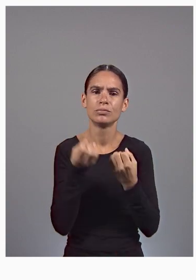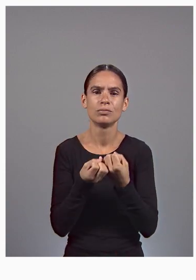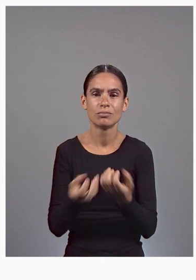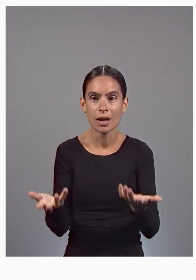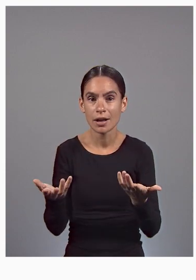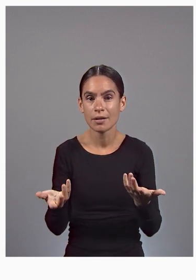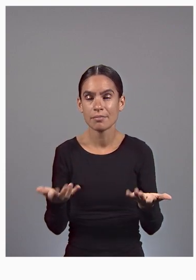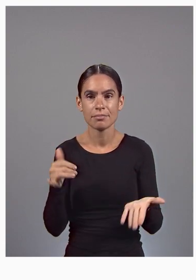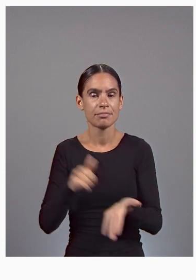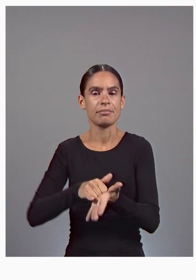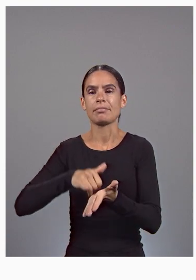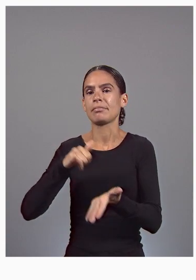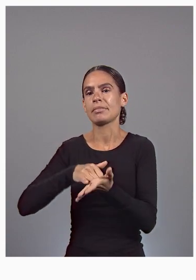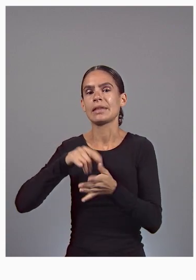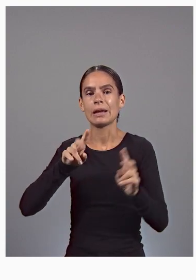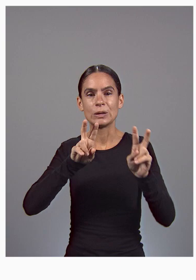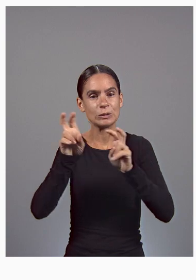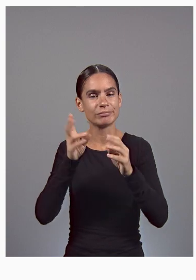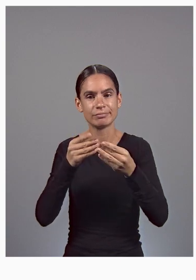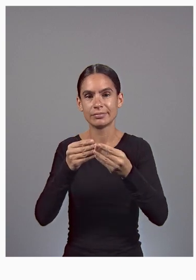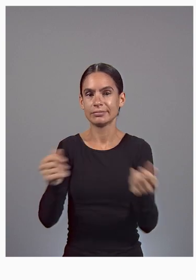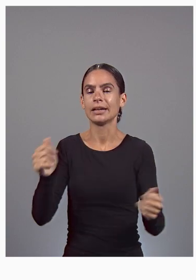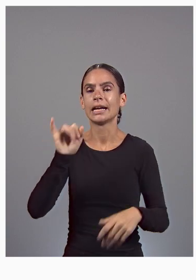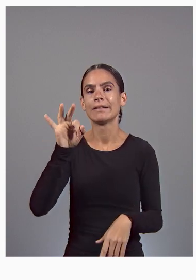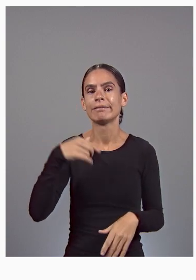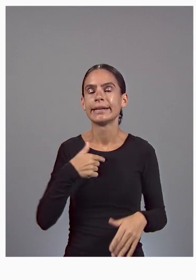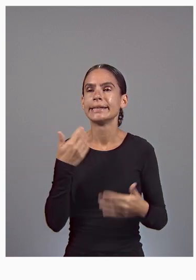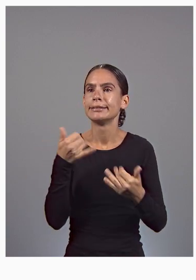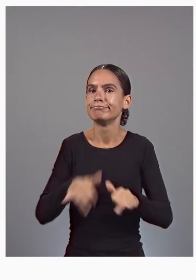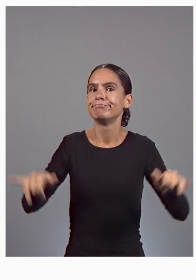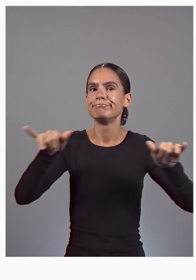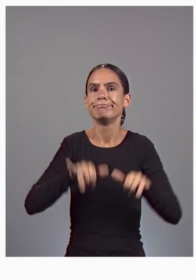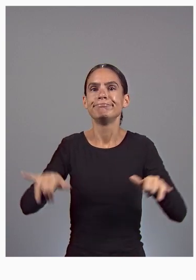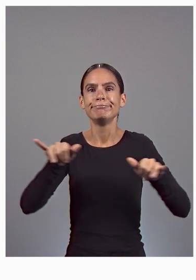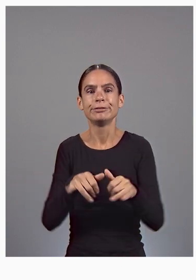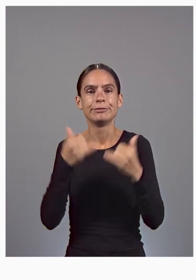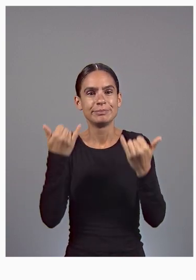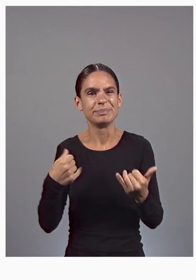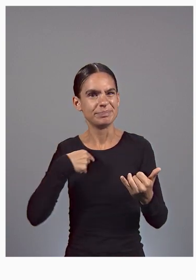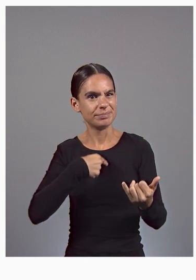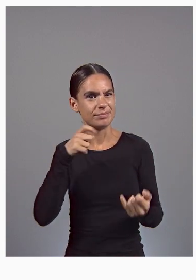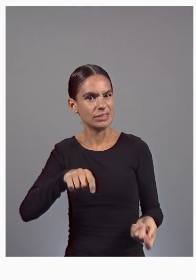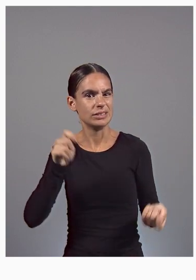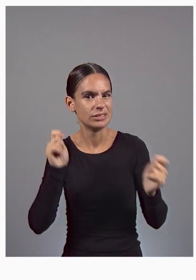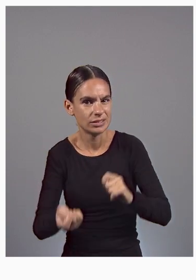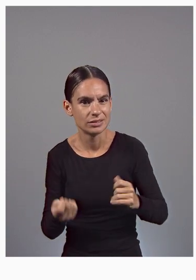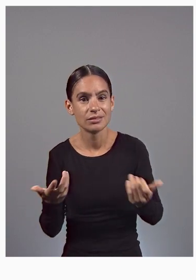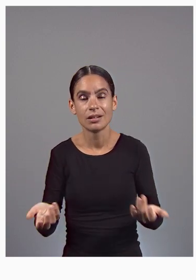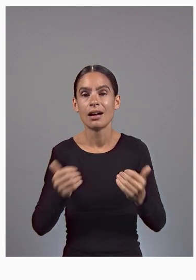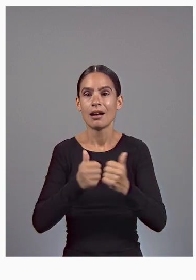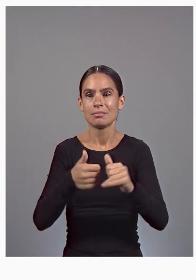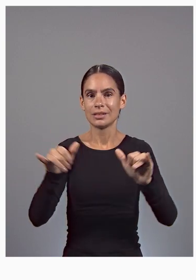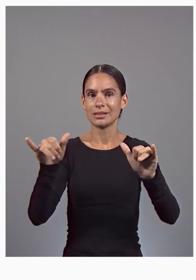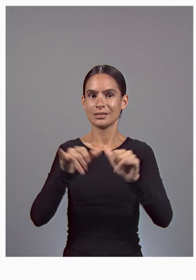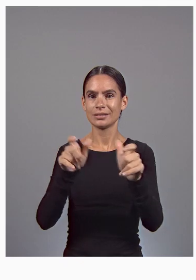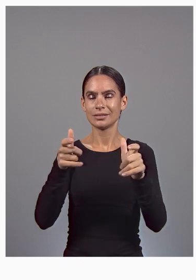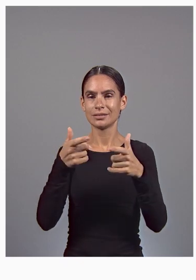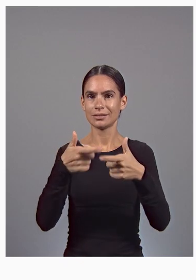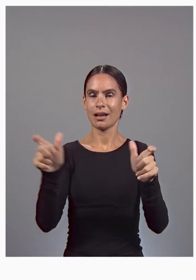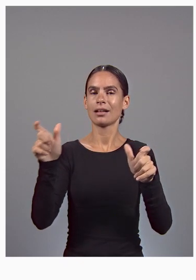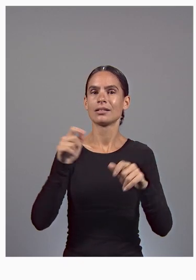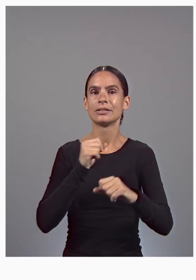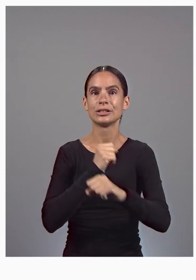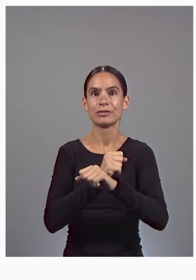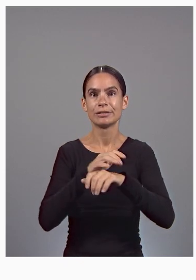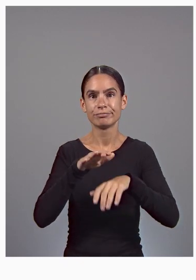this issue is going to get solved if we keep doing things the way that we're doing them today. So to scale security across cloud, we're going to make security more agile